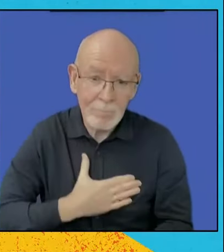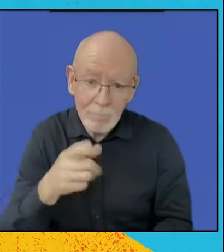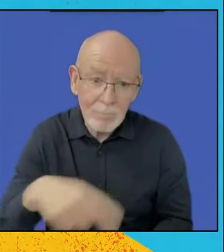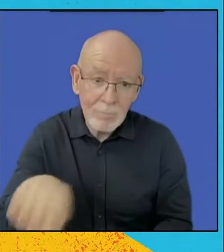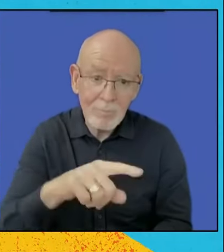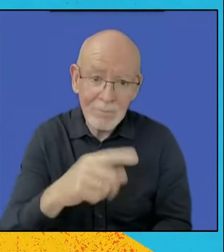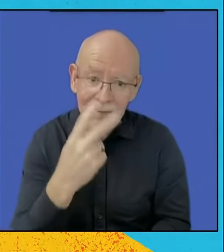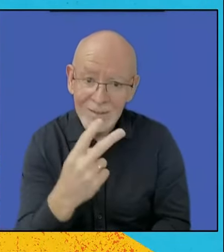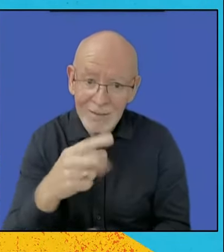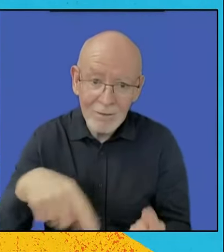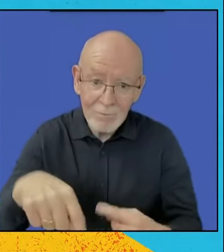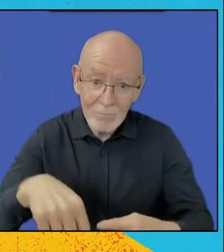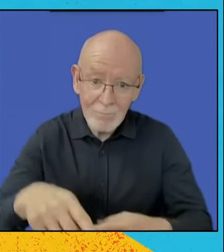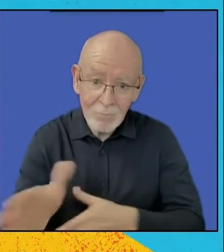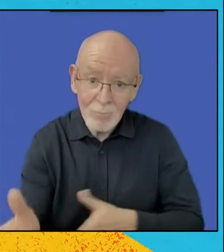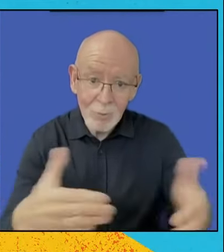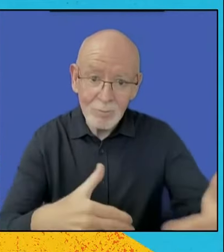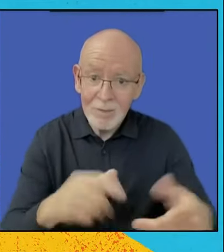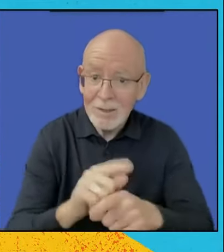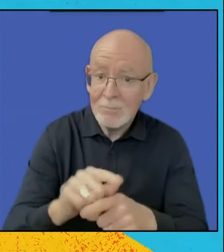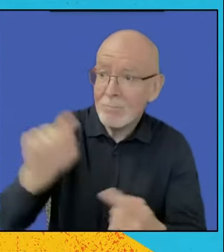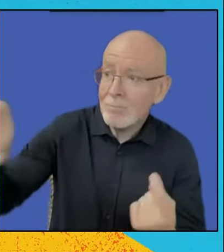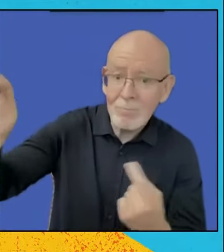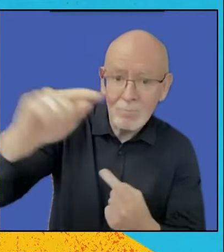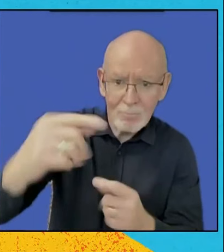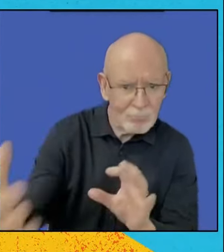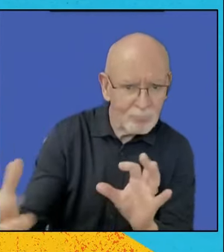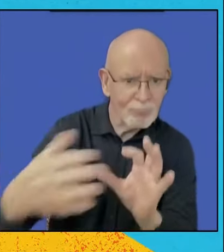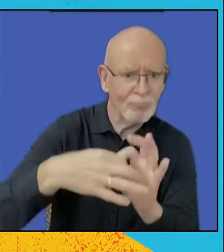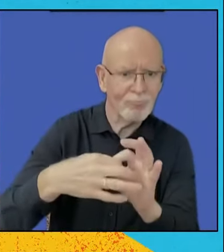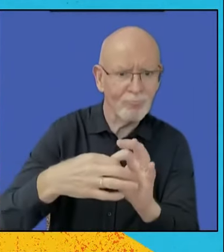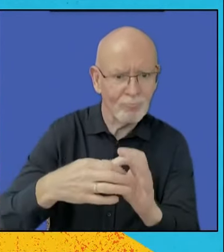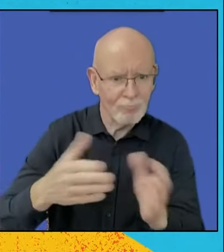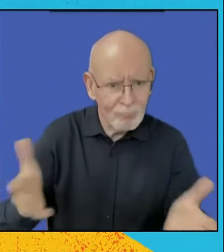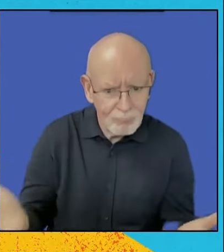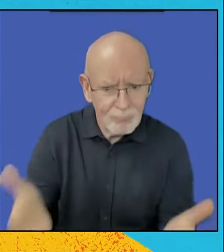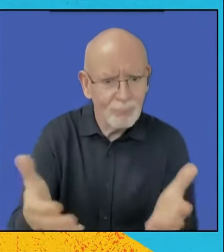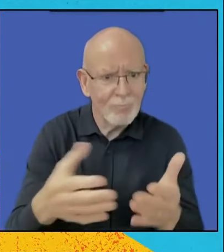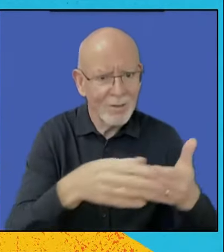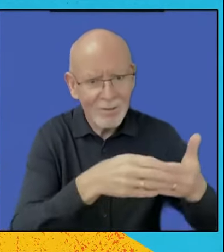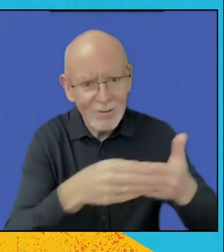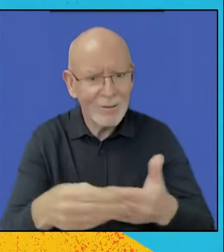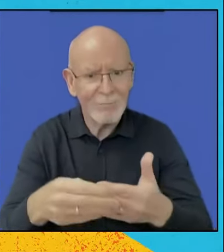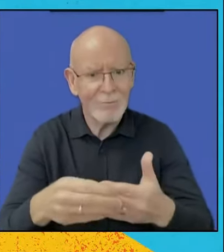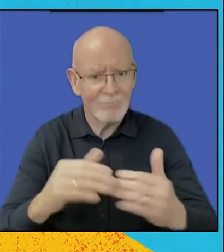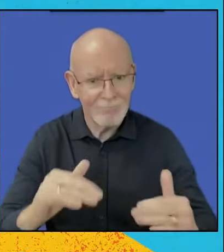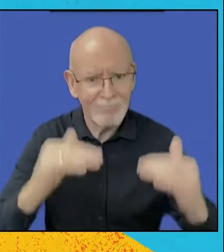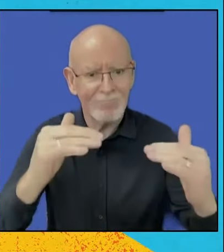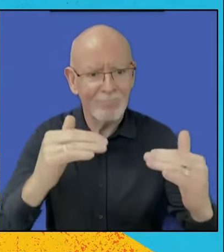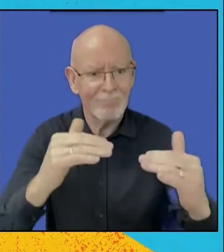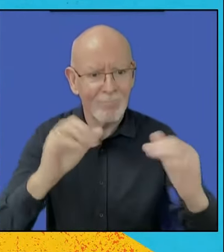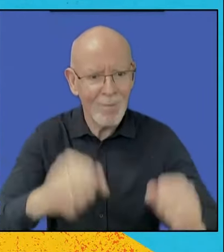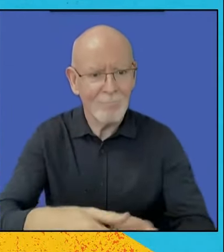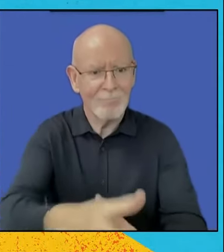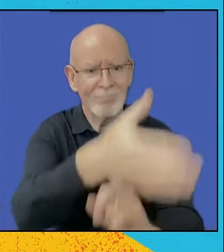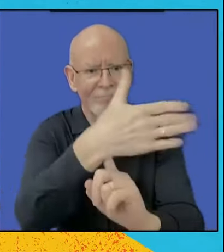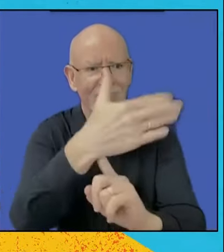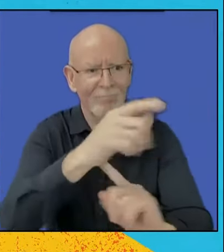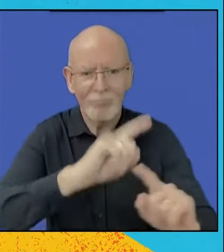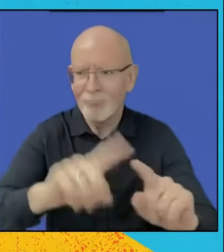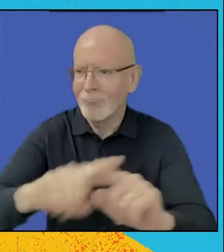the words of Wangari Maathai, the first African woman to win the Nobel Peace Prize, in the course of history, there comes a time